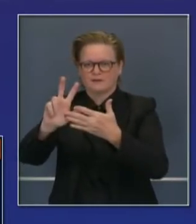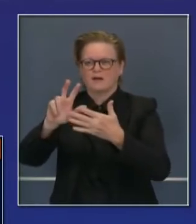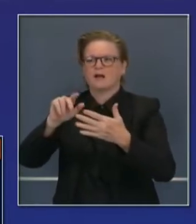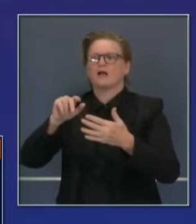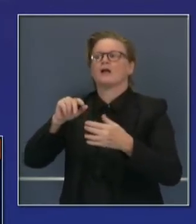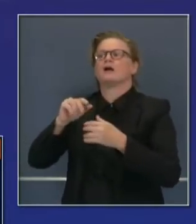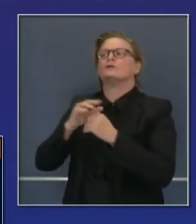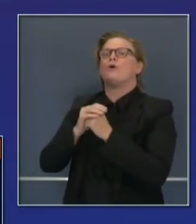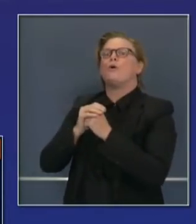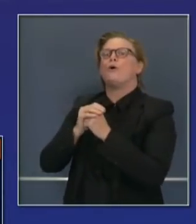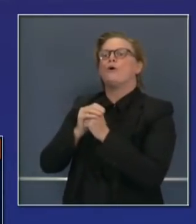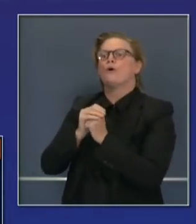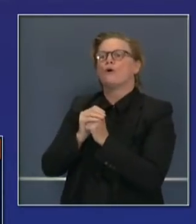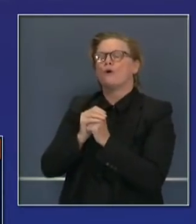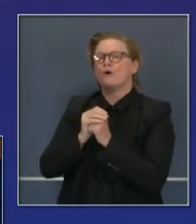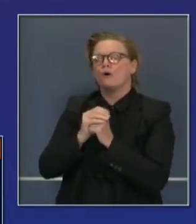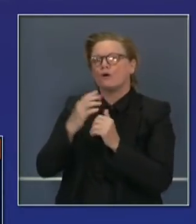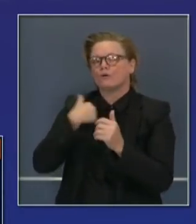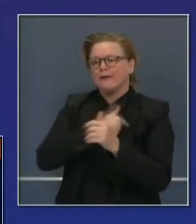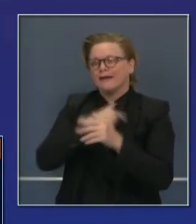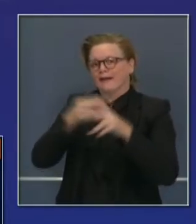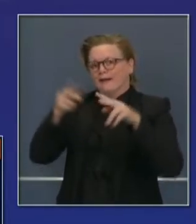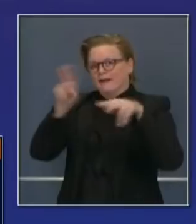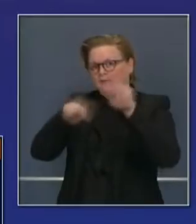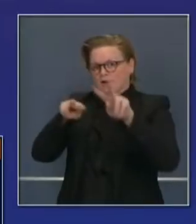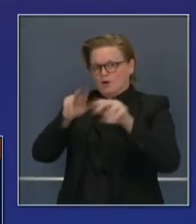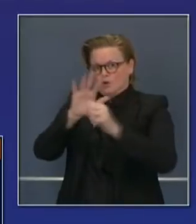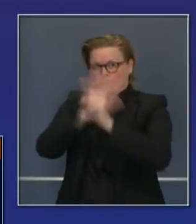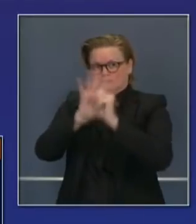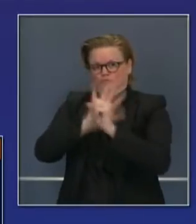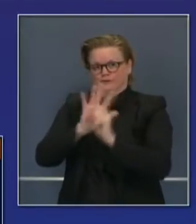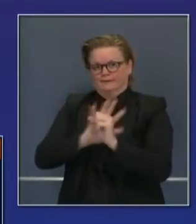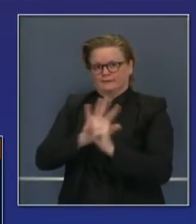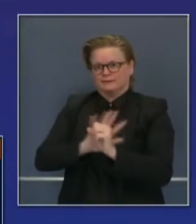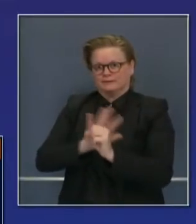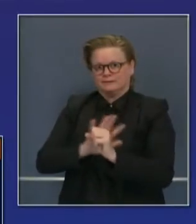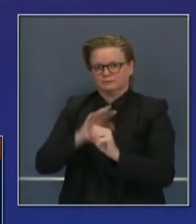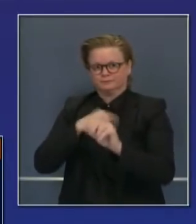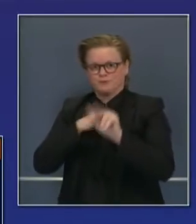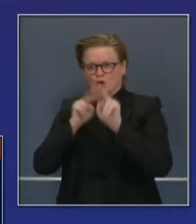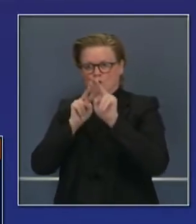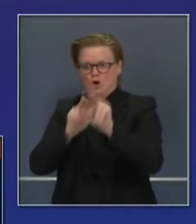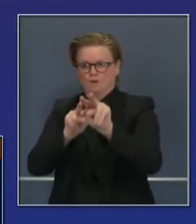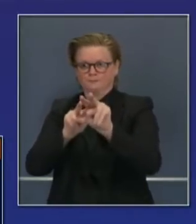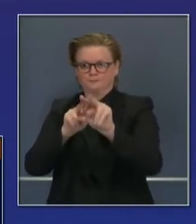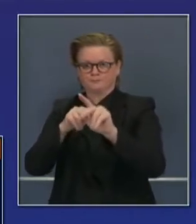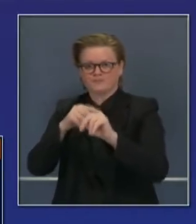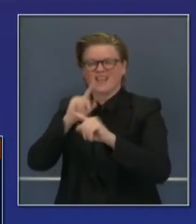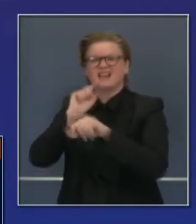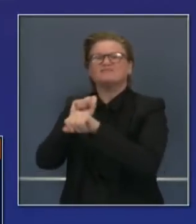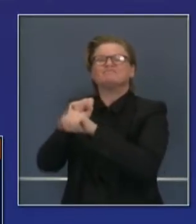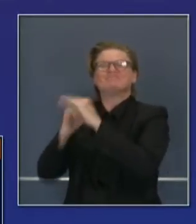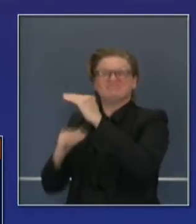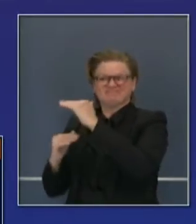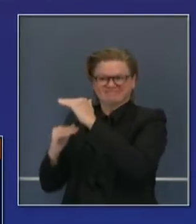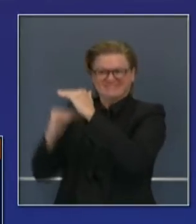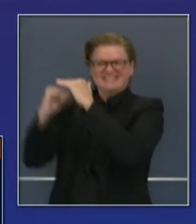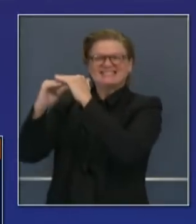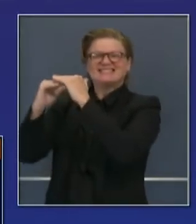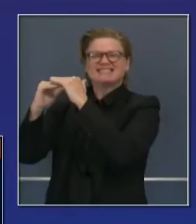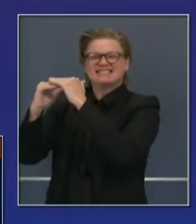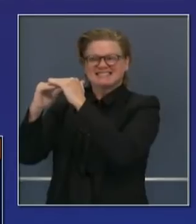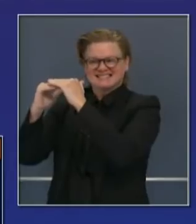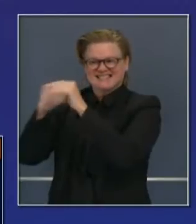in as a region, looking at the regional capacity as, if you will, the trigger to have the regional stay-at-home